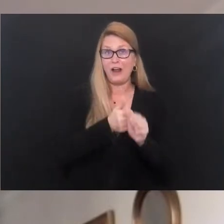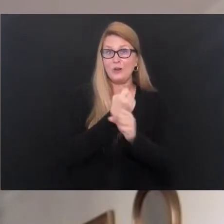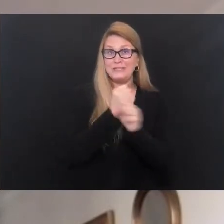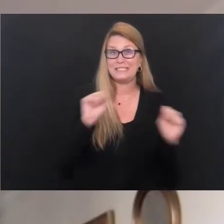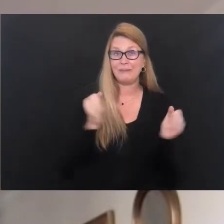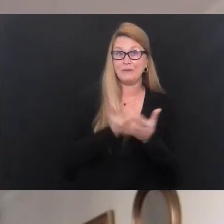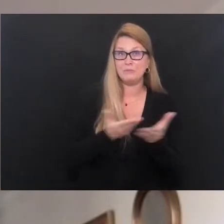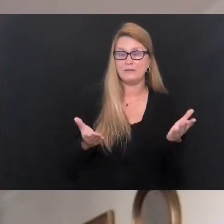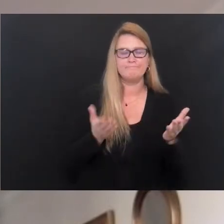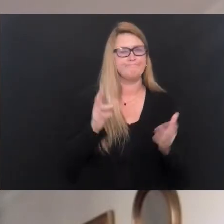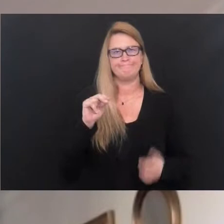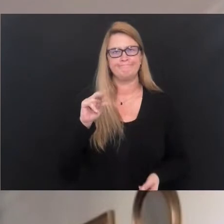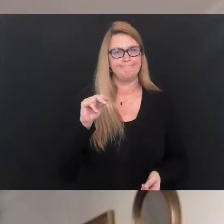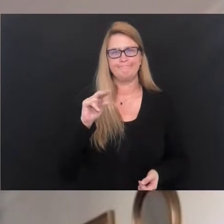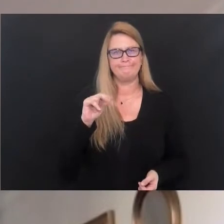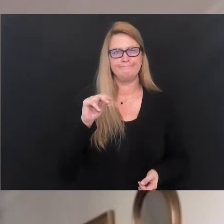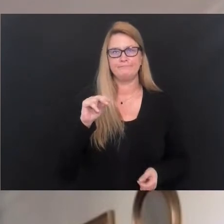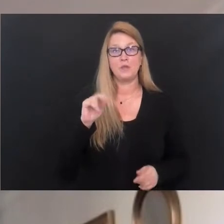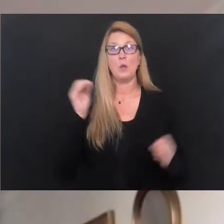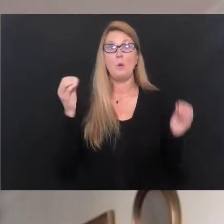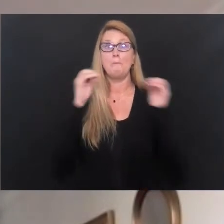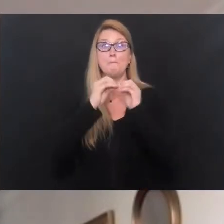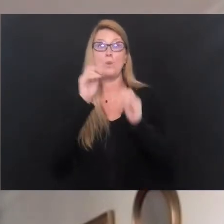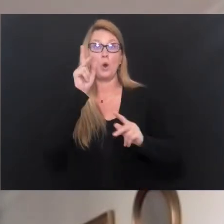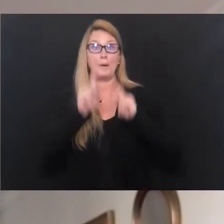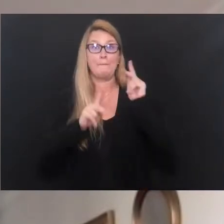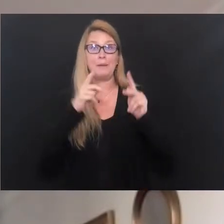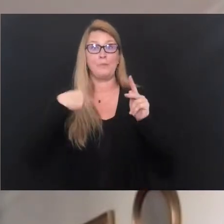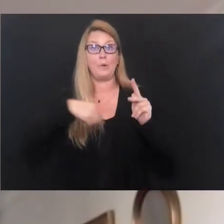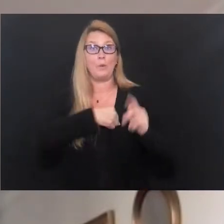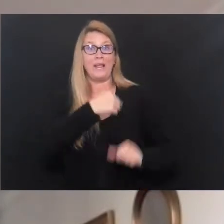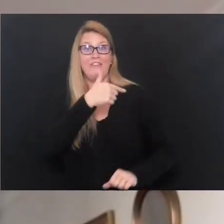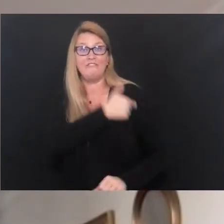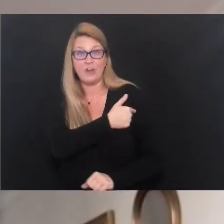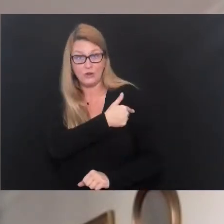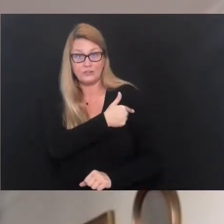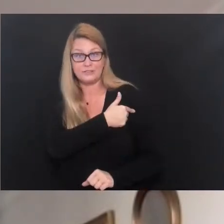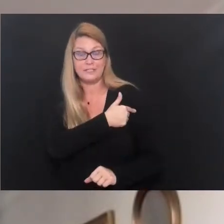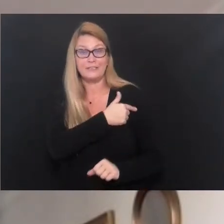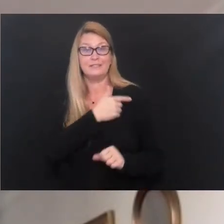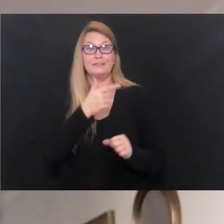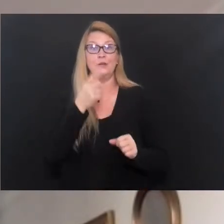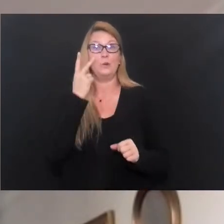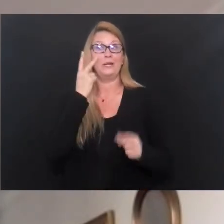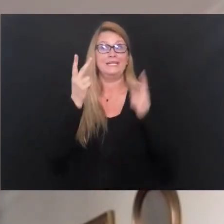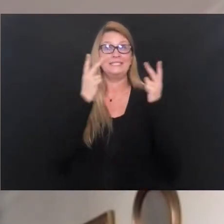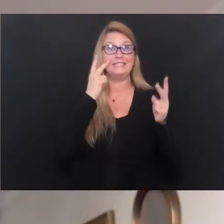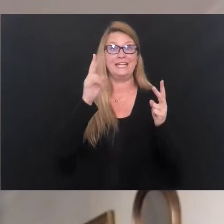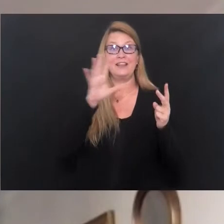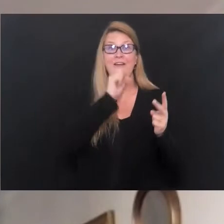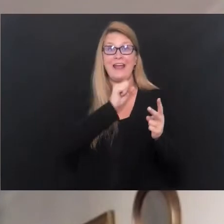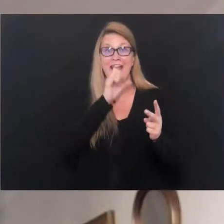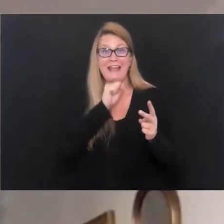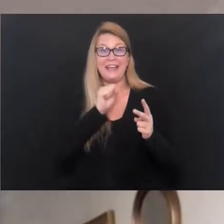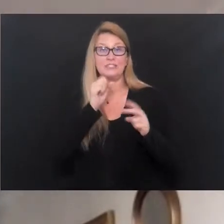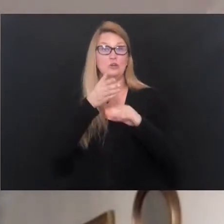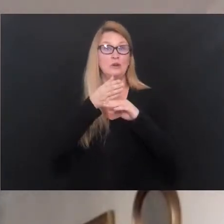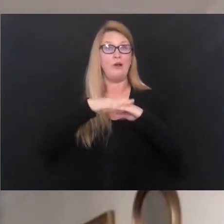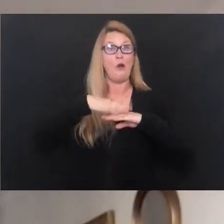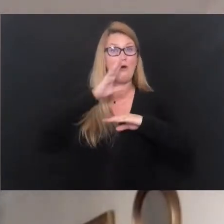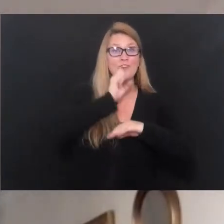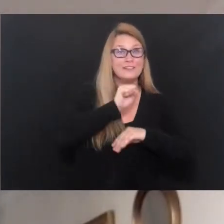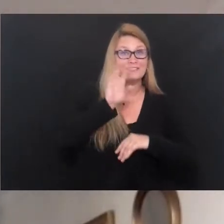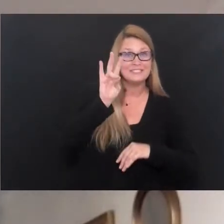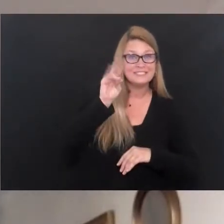more people we vaccinate in these highly vulnerable groups, the aged, people over 70, people